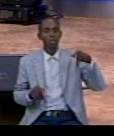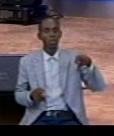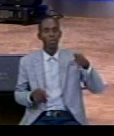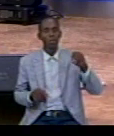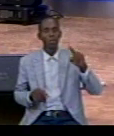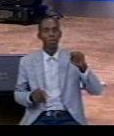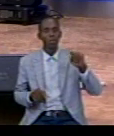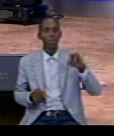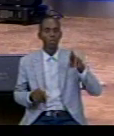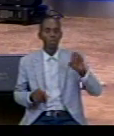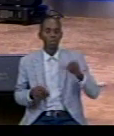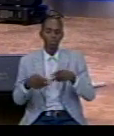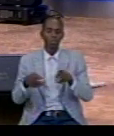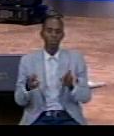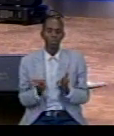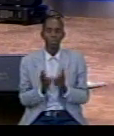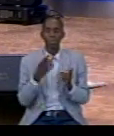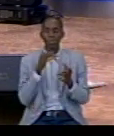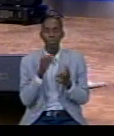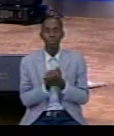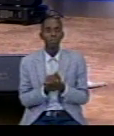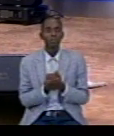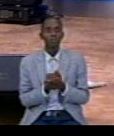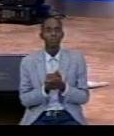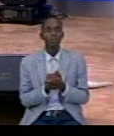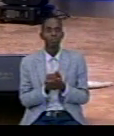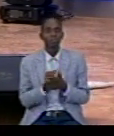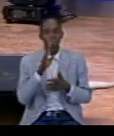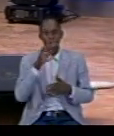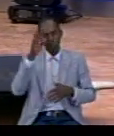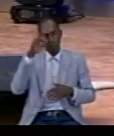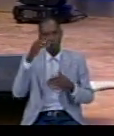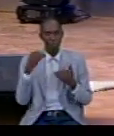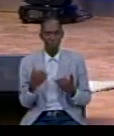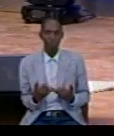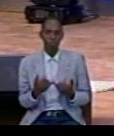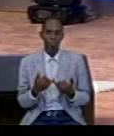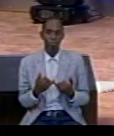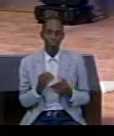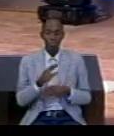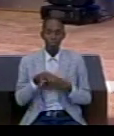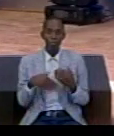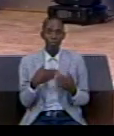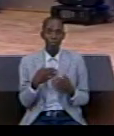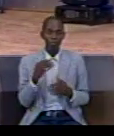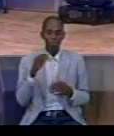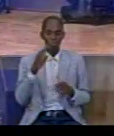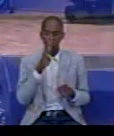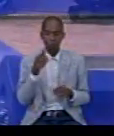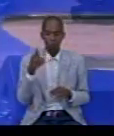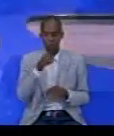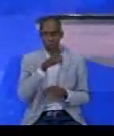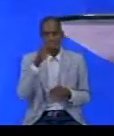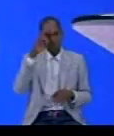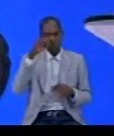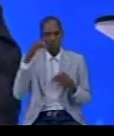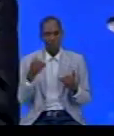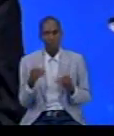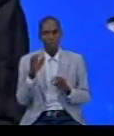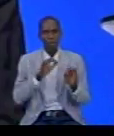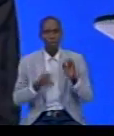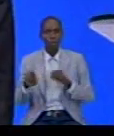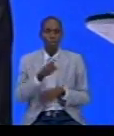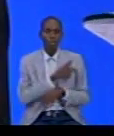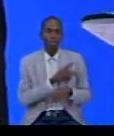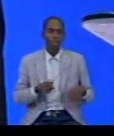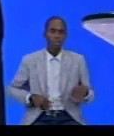be wise now therefore, O ye kings, be wise now, O ye emperors, be wise